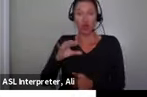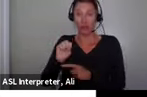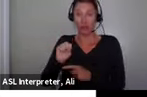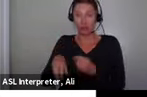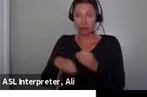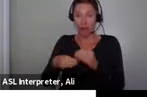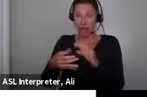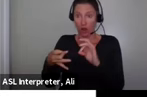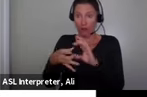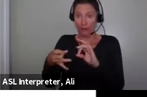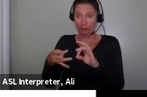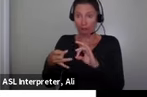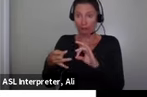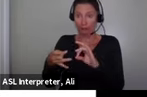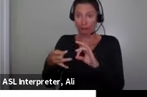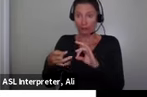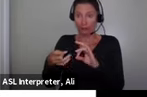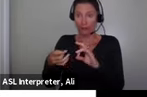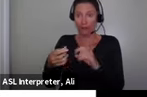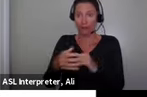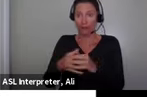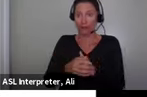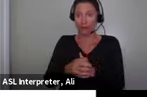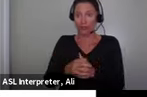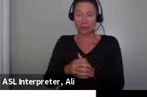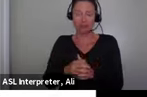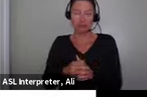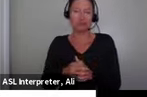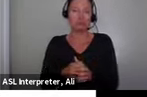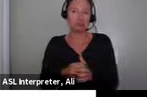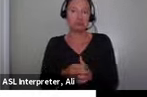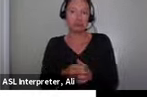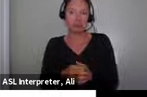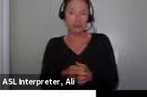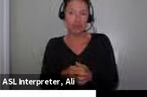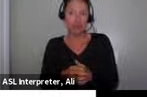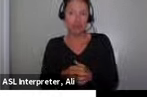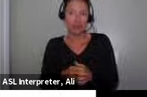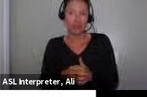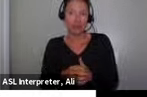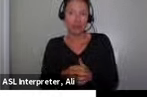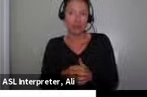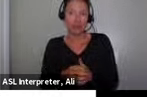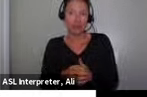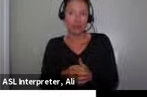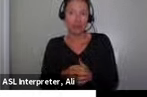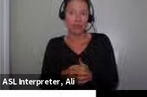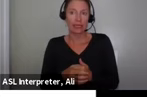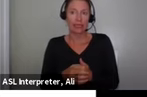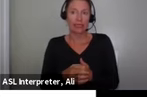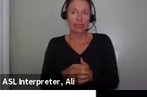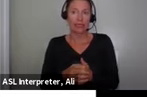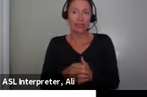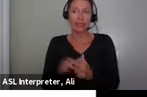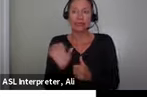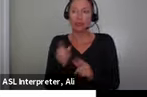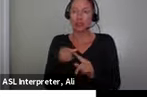comments. See a hand. Yeah, sure. Once again, that's similar to that security